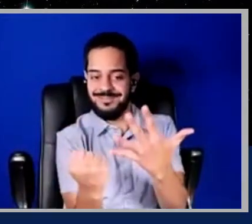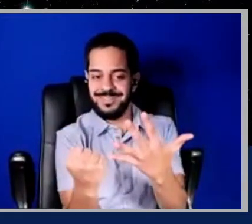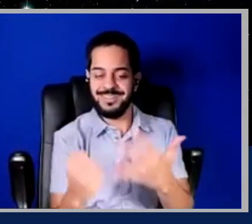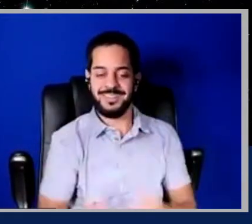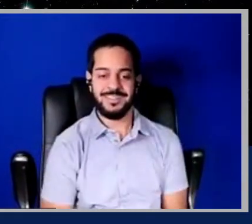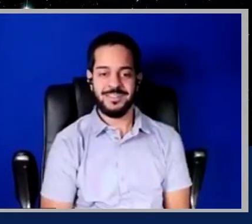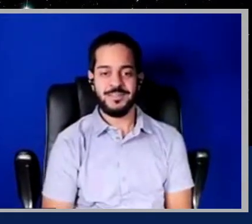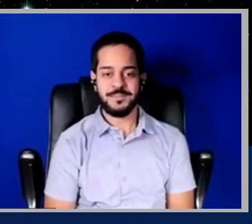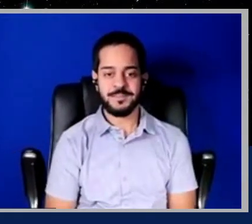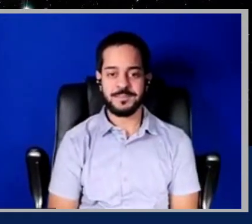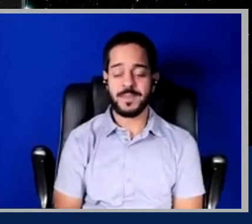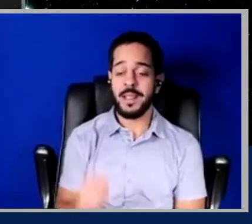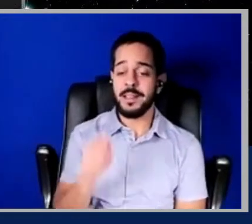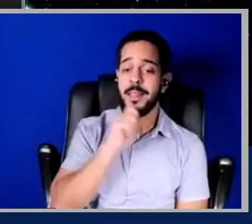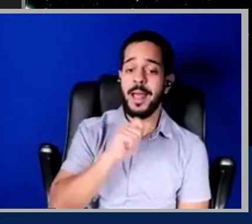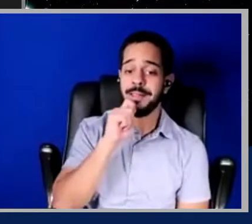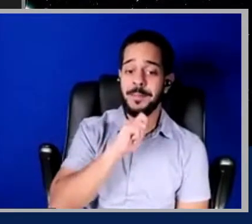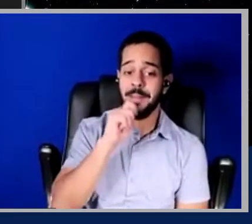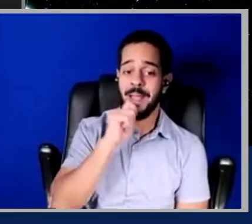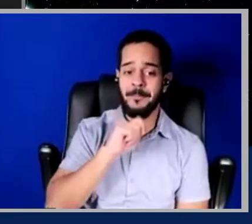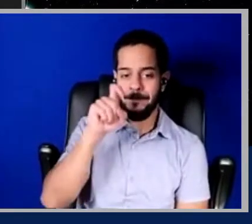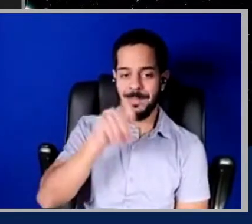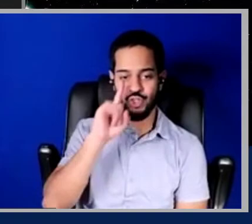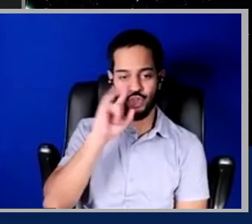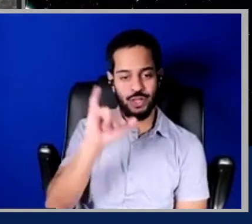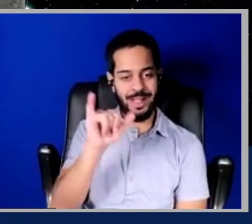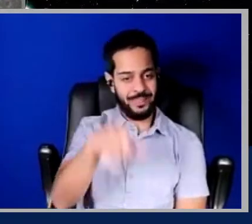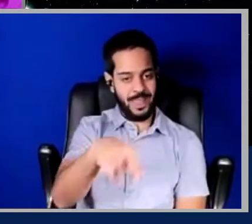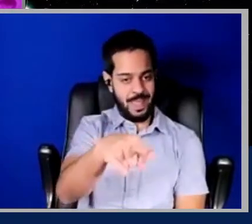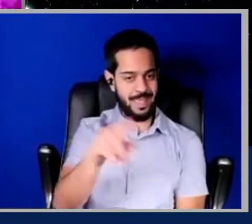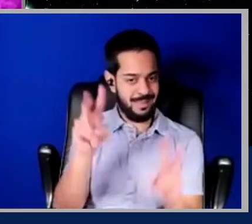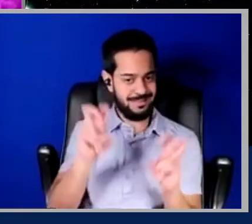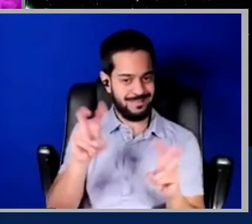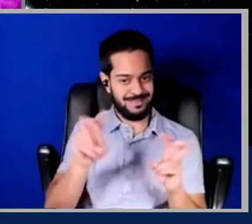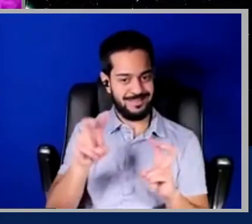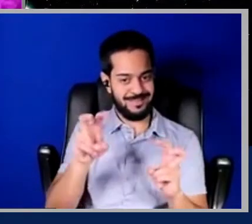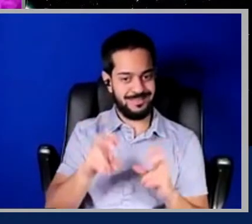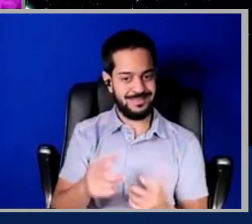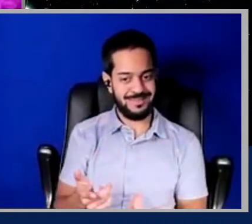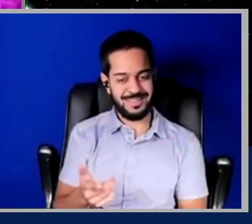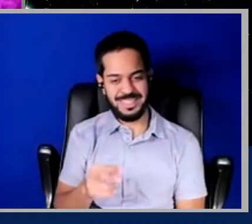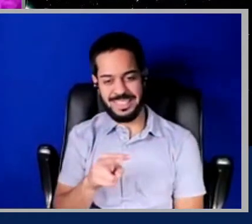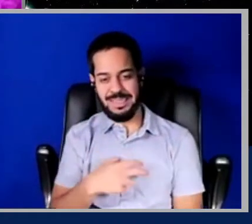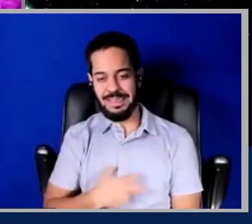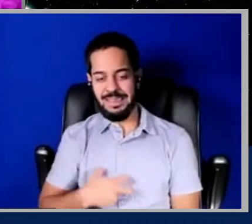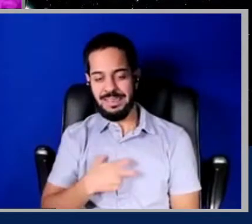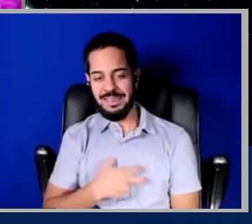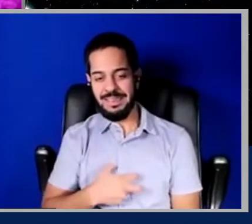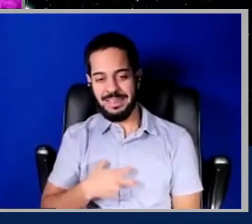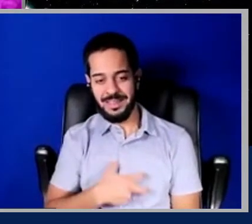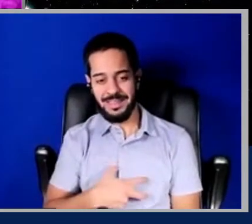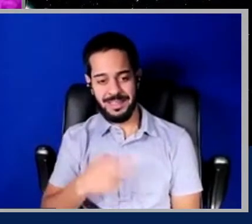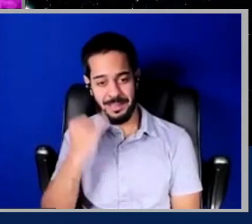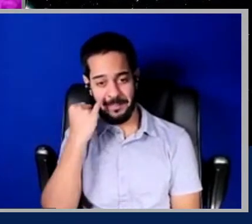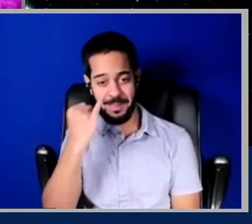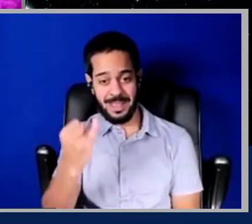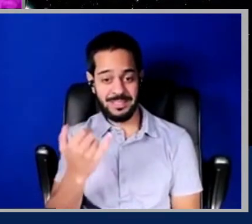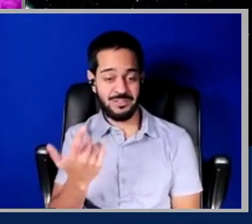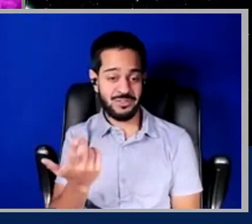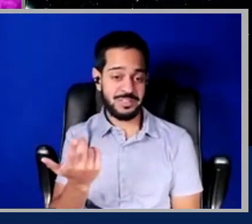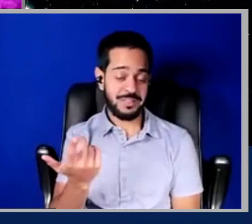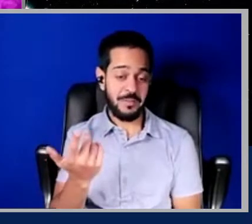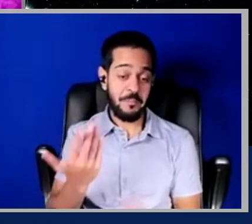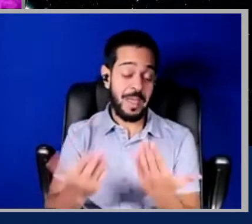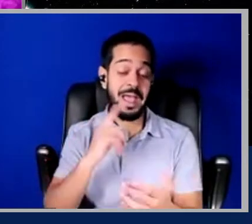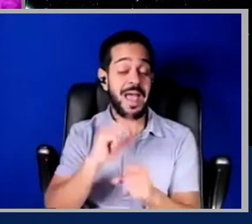The lollipop would be shaped like this somewhat. That looks a little tough on the, yeah. That I could get behind. That'd be fun.